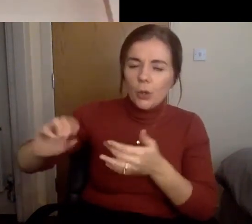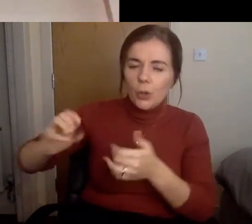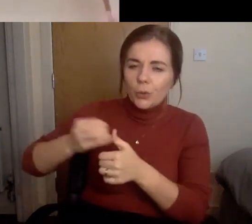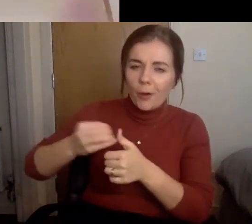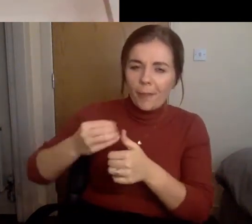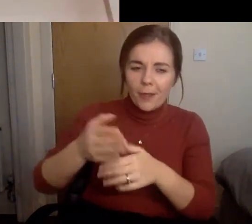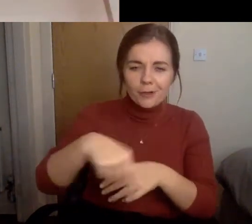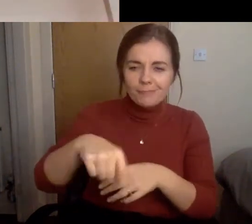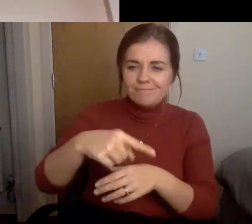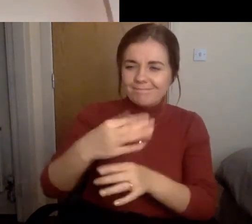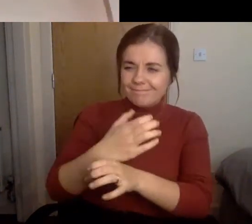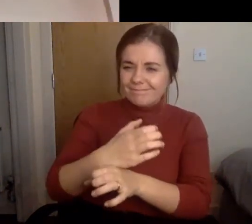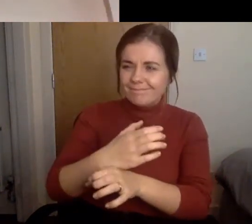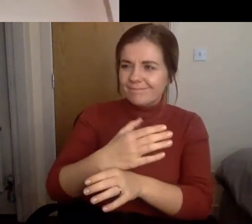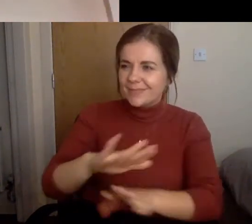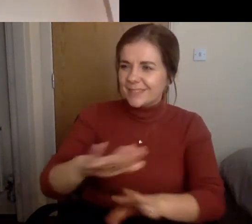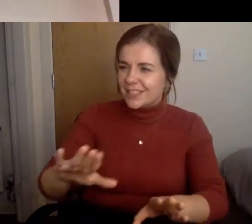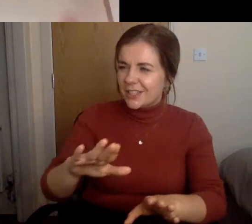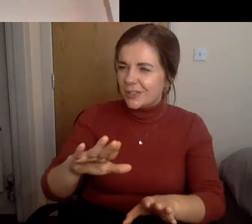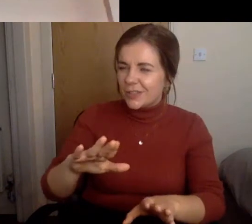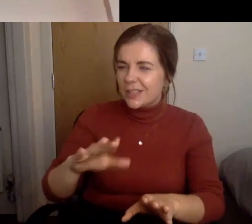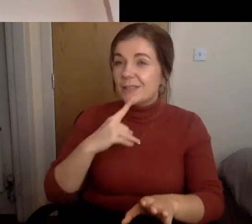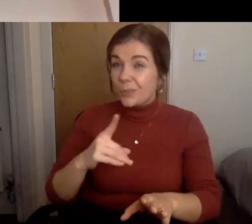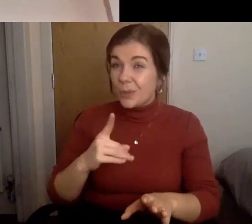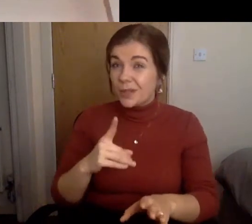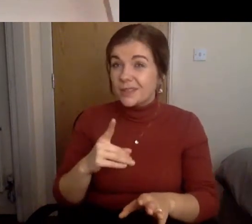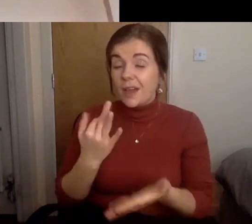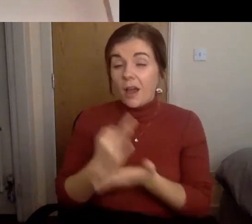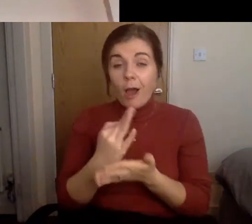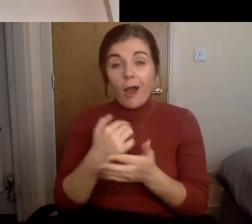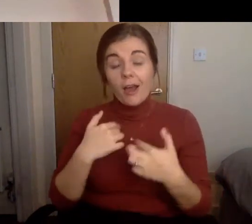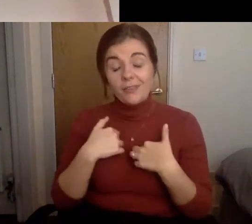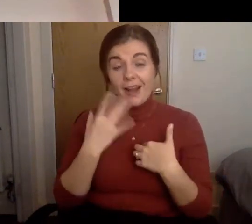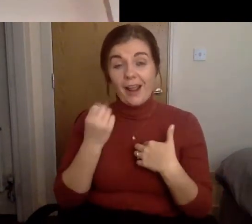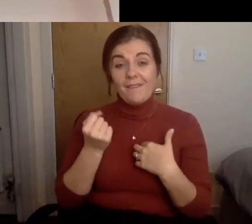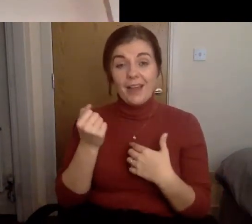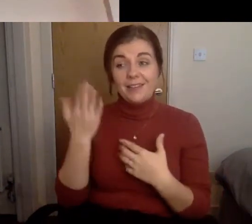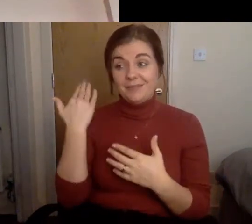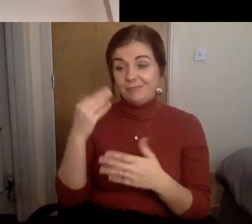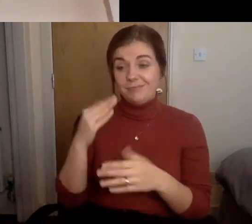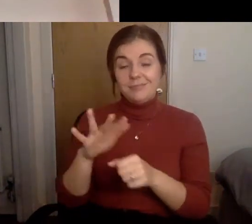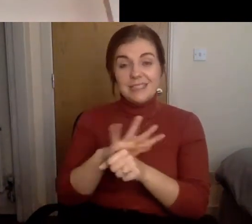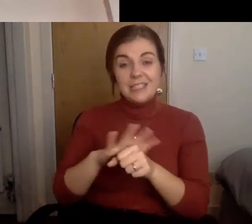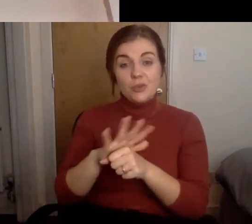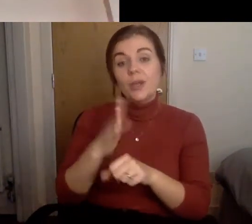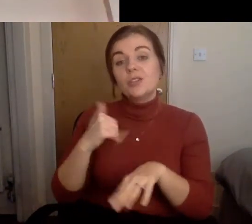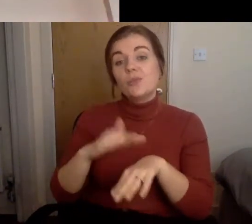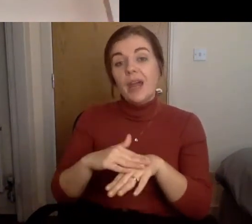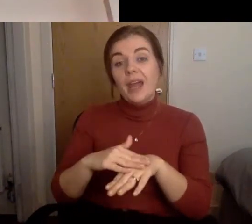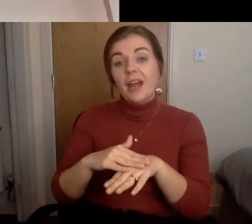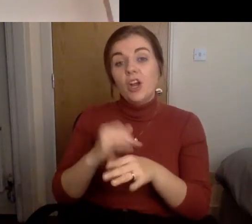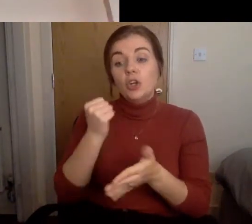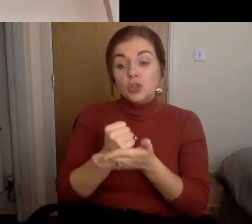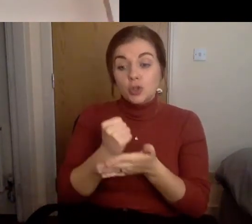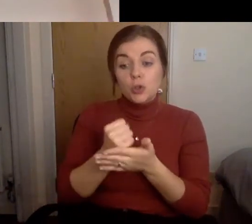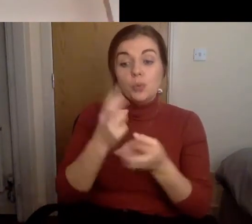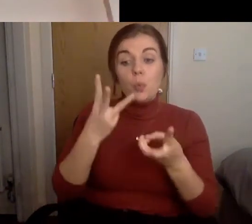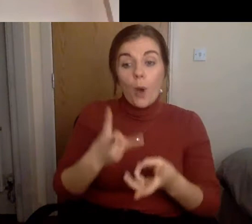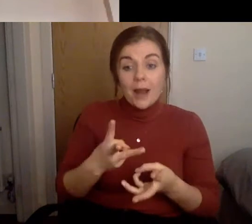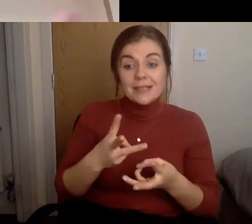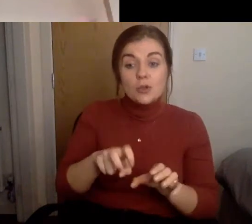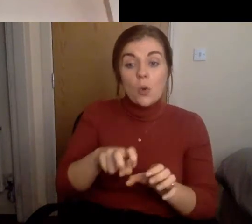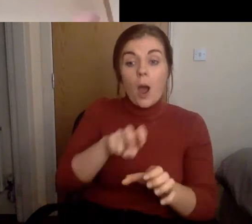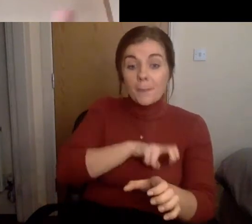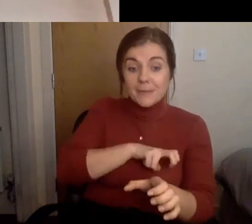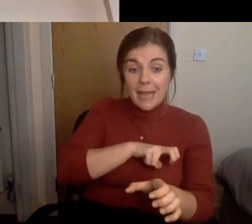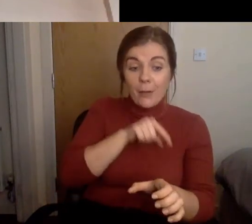student explicitly, but also then maybe I've often had situations I heard about where the student who was supposed to opt out was nearly the most